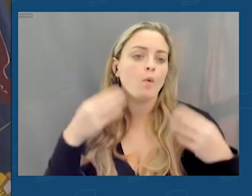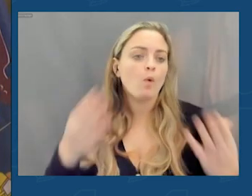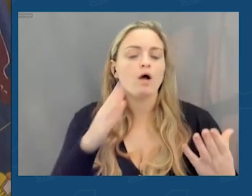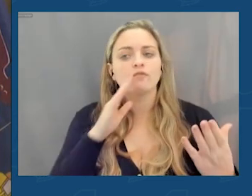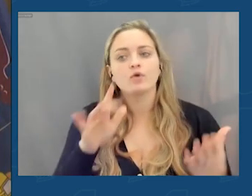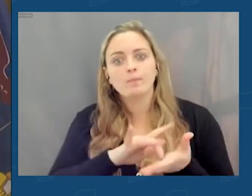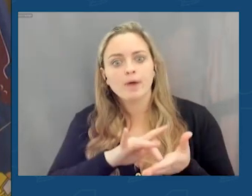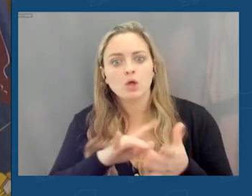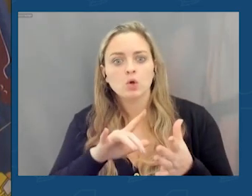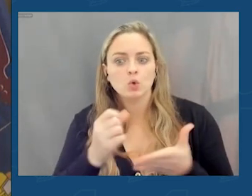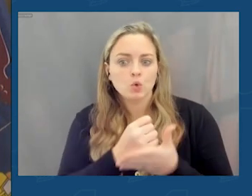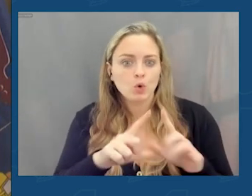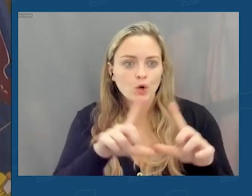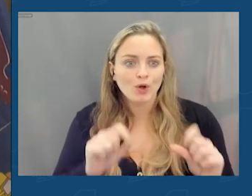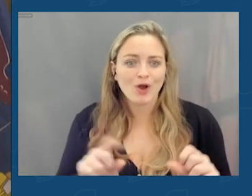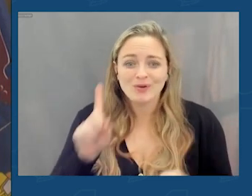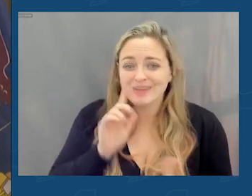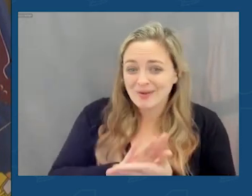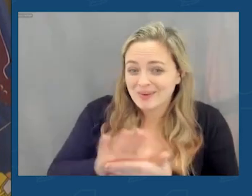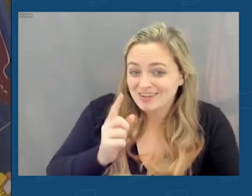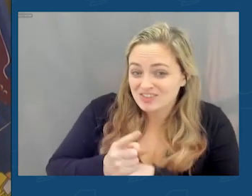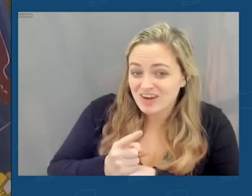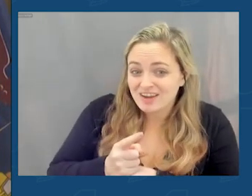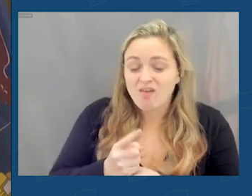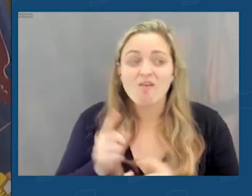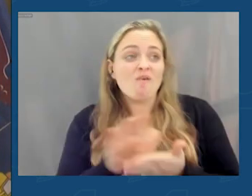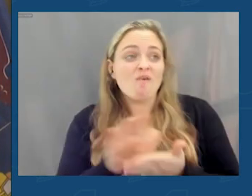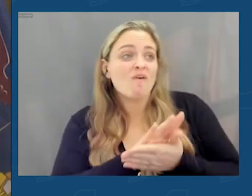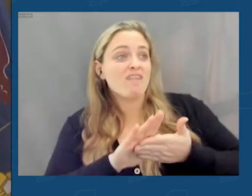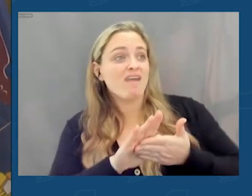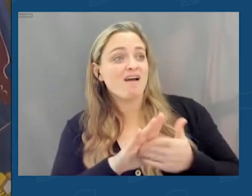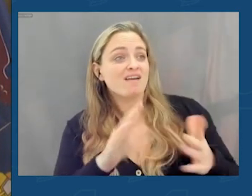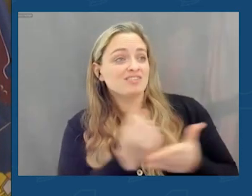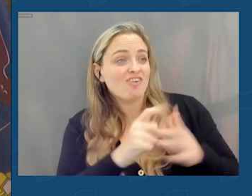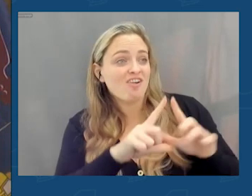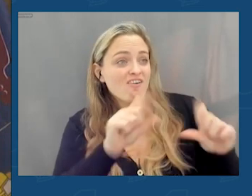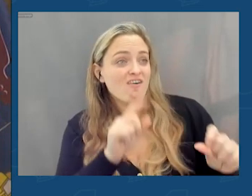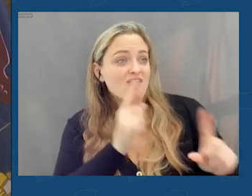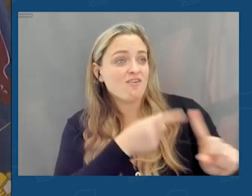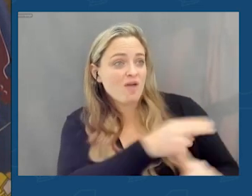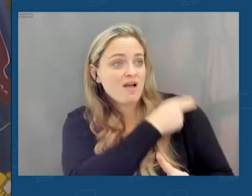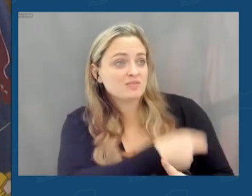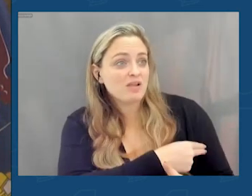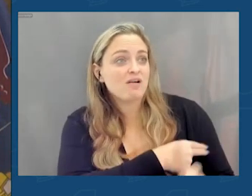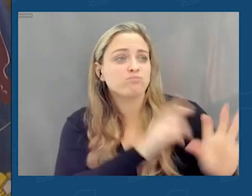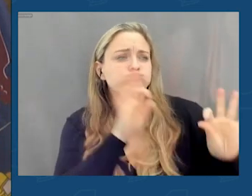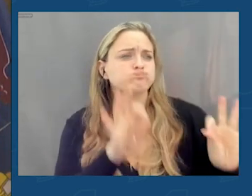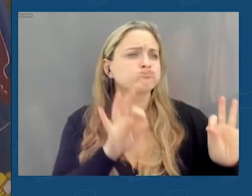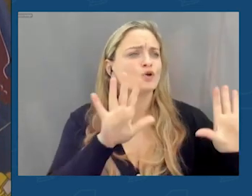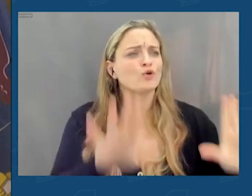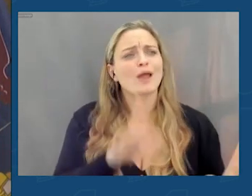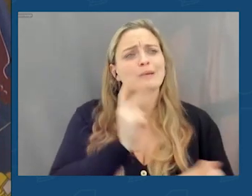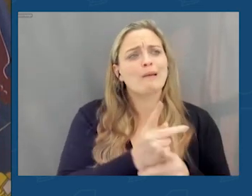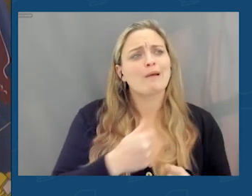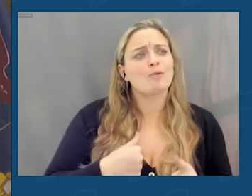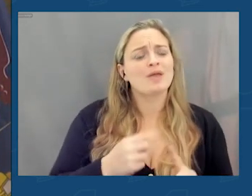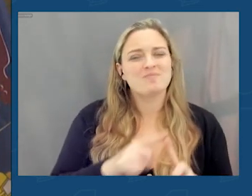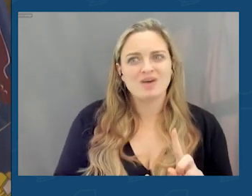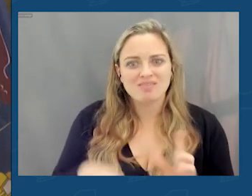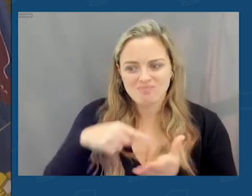card. Oh, that sounds nice, a nice credit card from the hospital. The people are taking care of me, but the payments are so high. And pretty